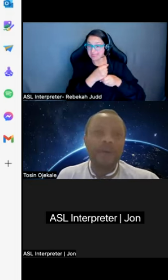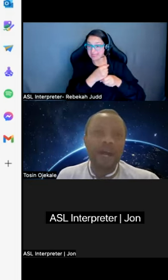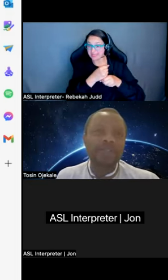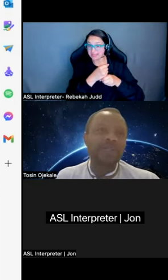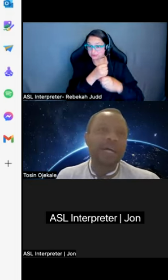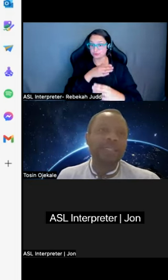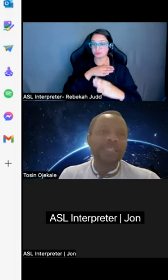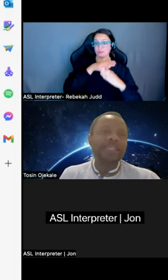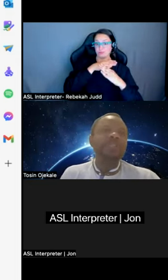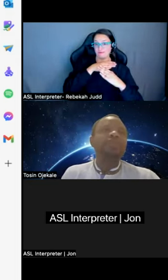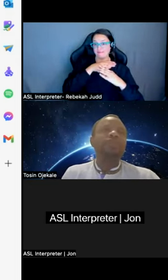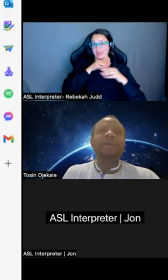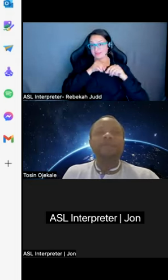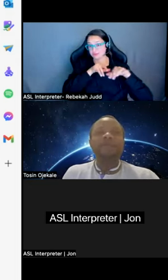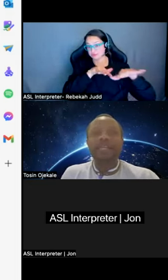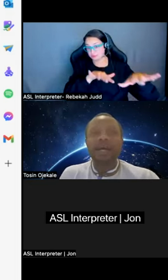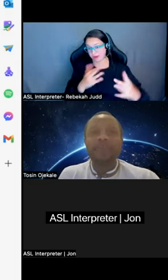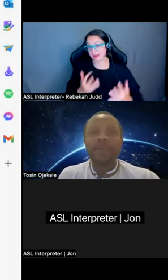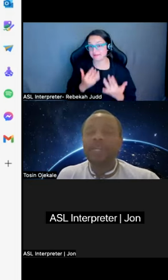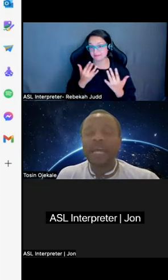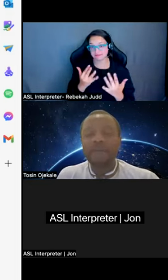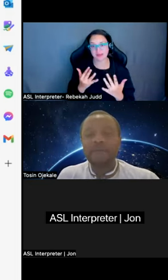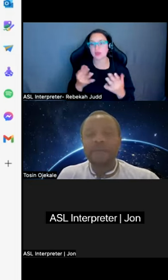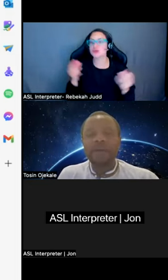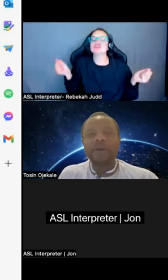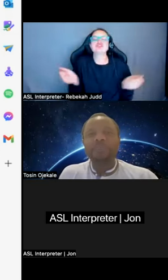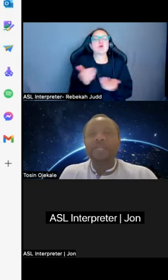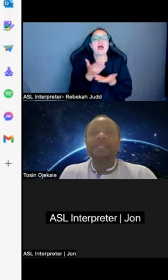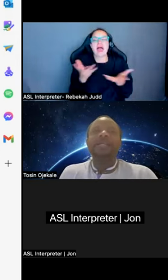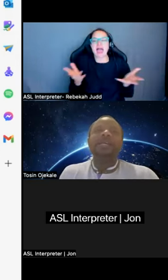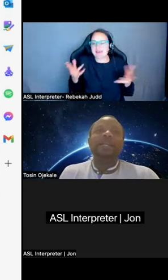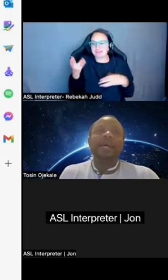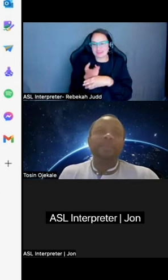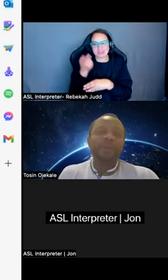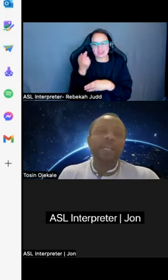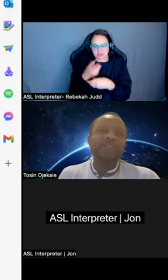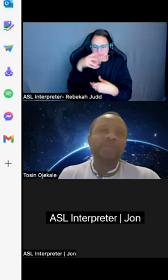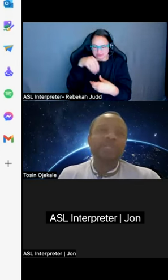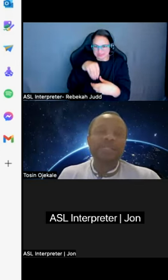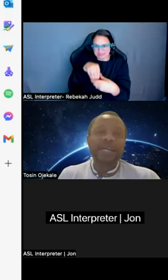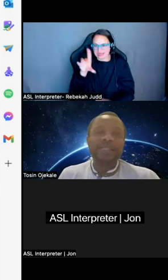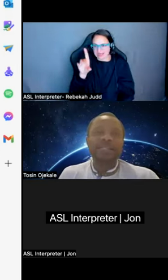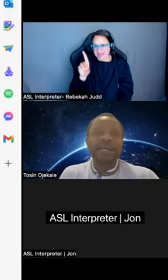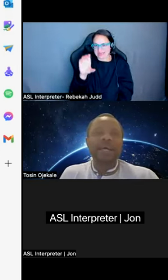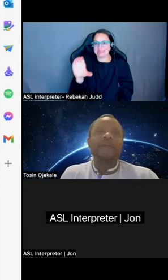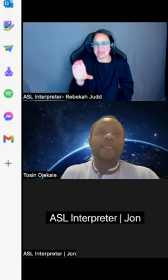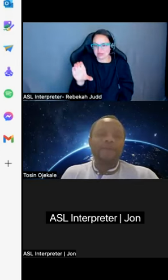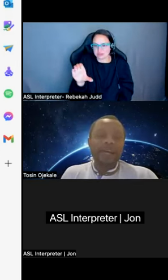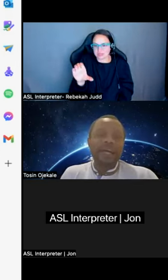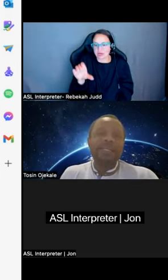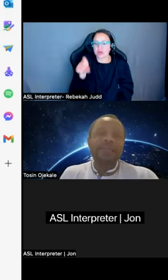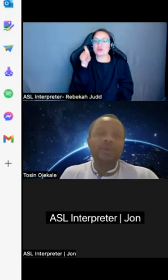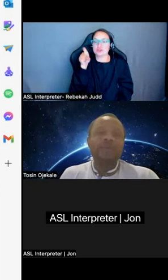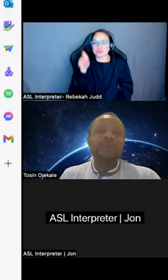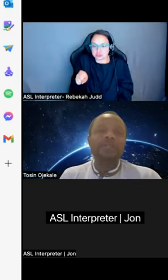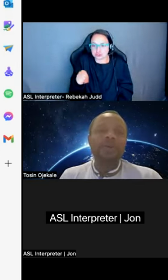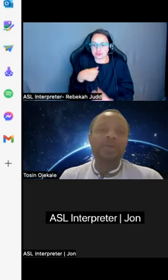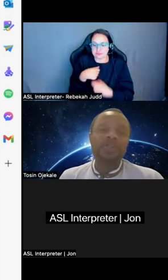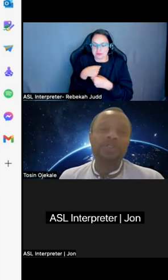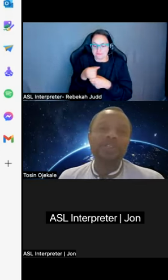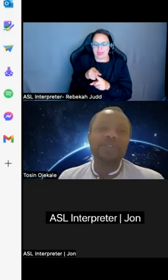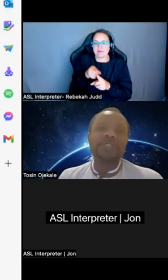would factor that into everything they are building, every object that they bring into the data center. Fire is one of the